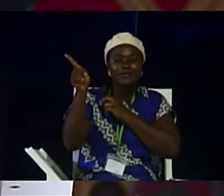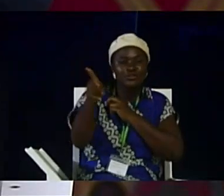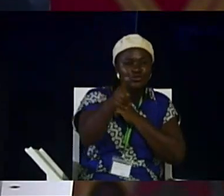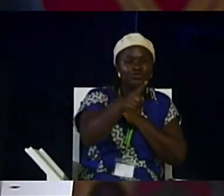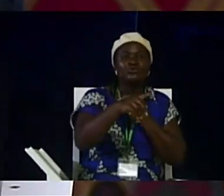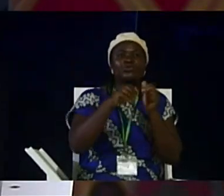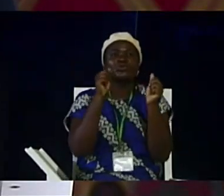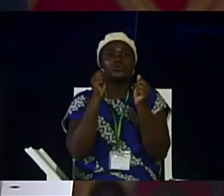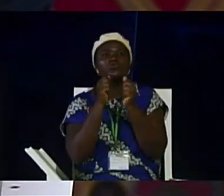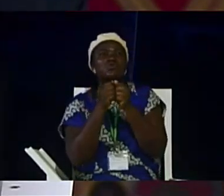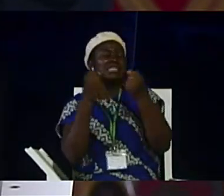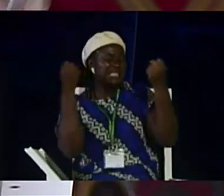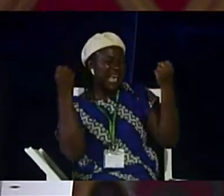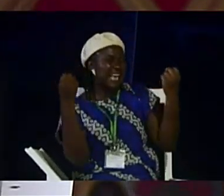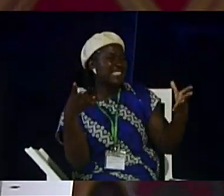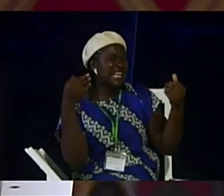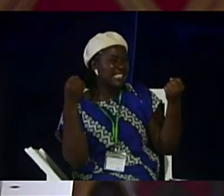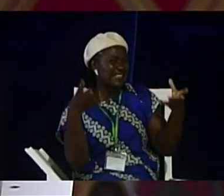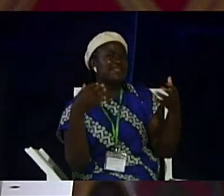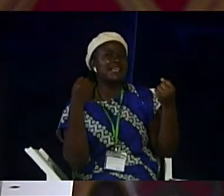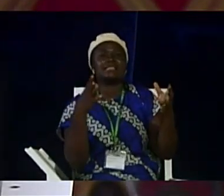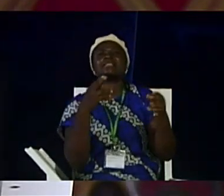his excessiveness.